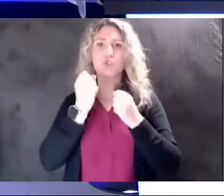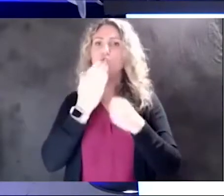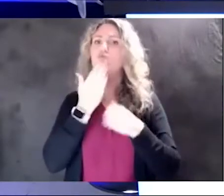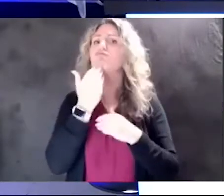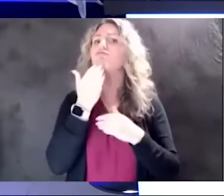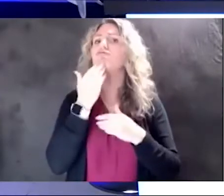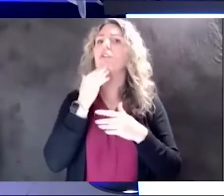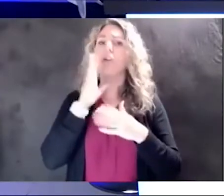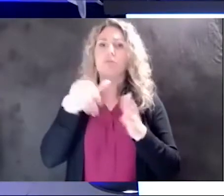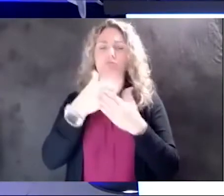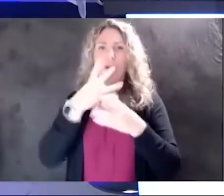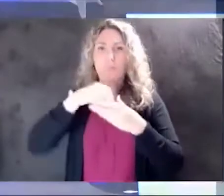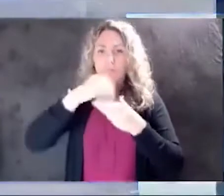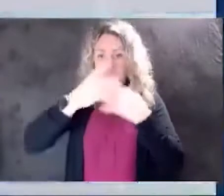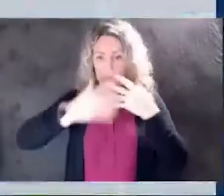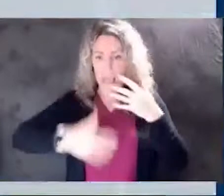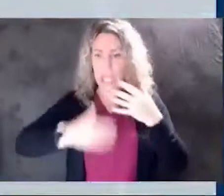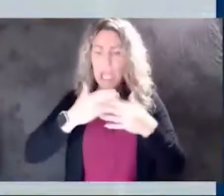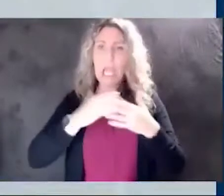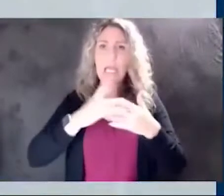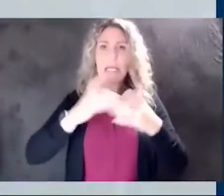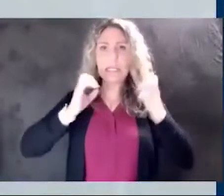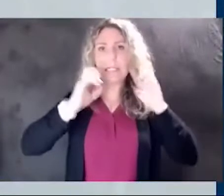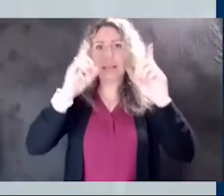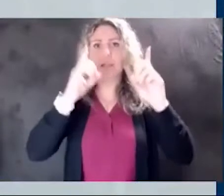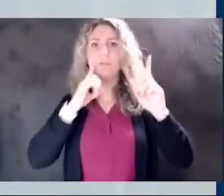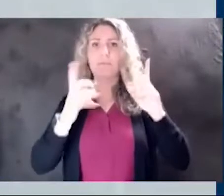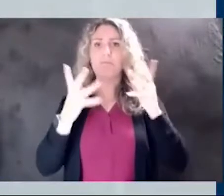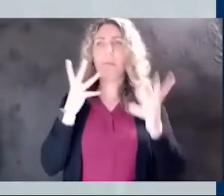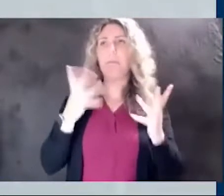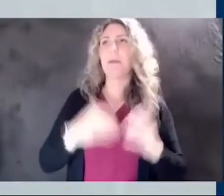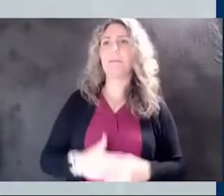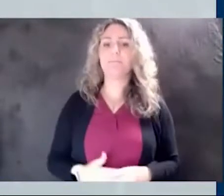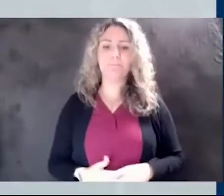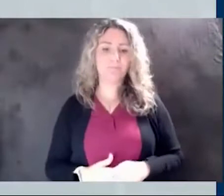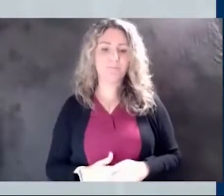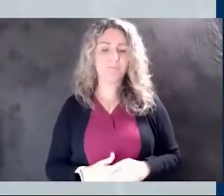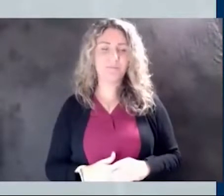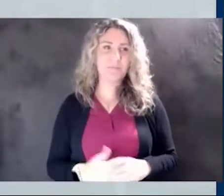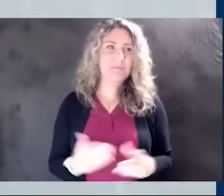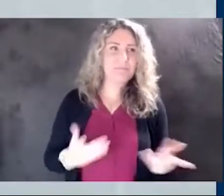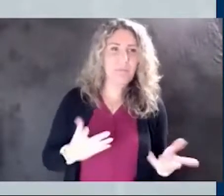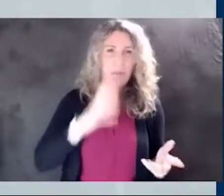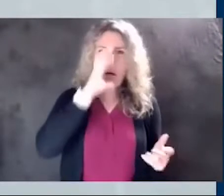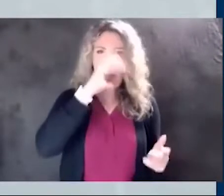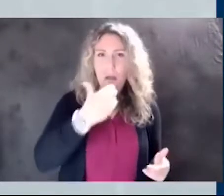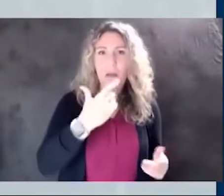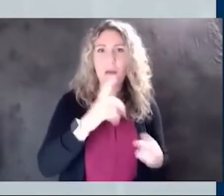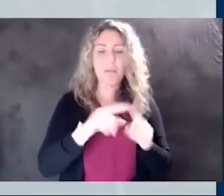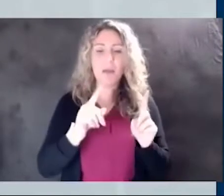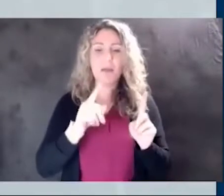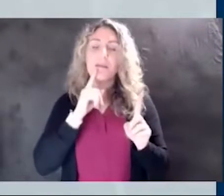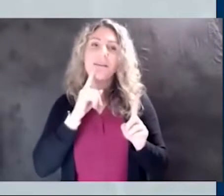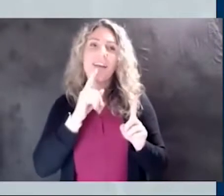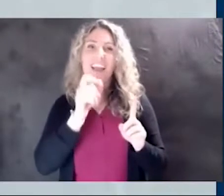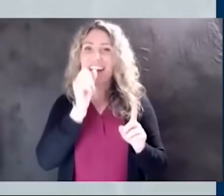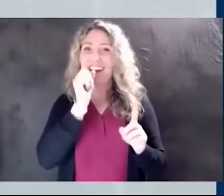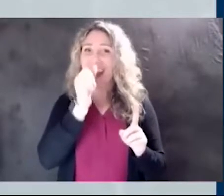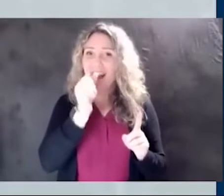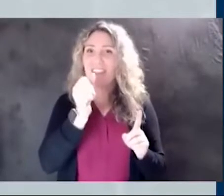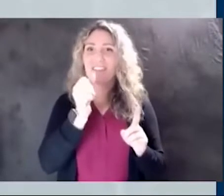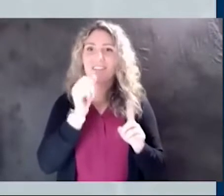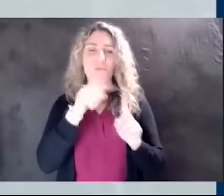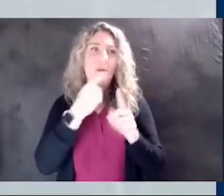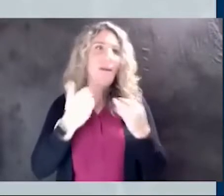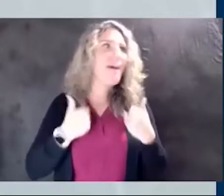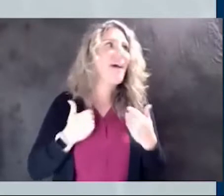trying to educate on, hey, have maybe I know this is maybe a little odd, but maybe a few nuts when you're having your watermelon. Have watermelon right